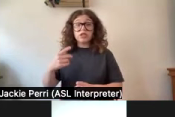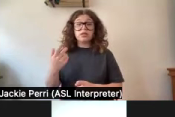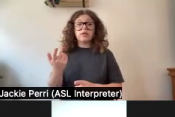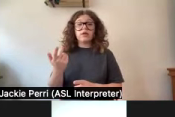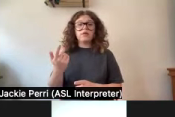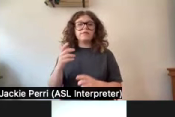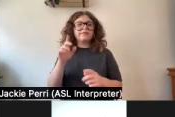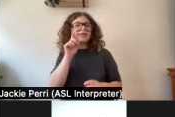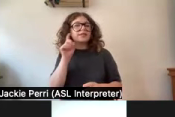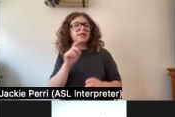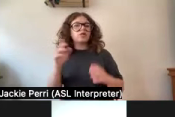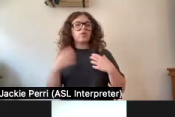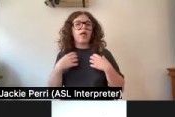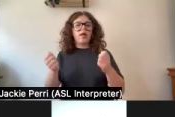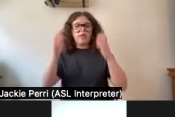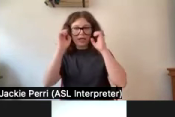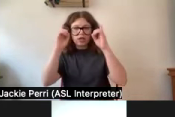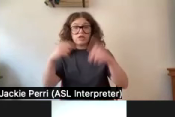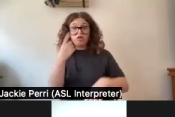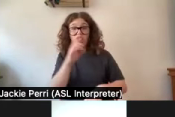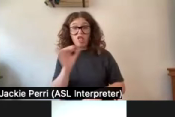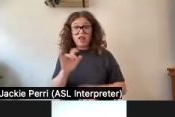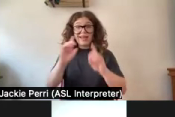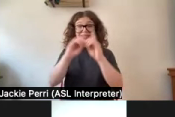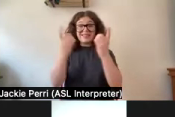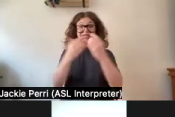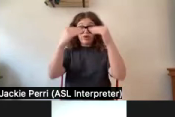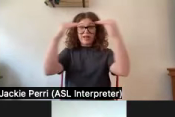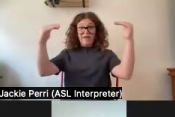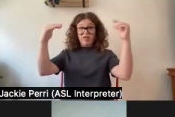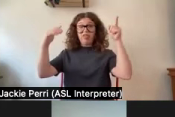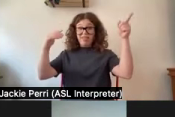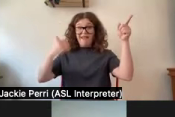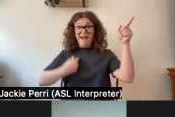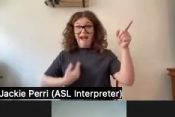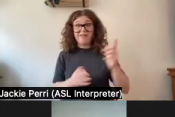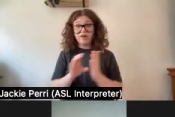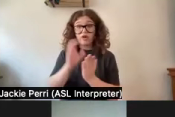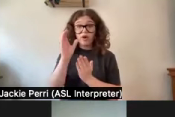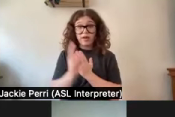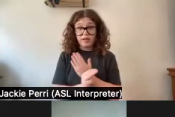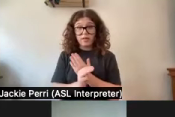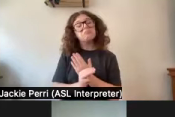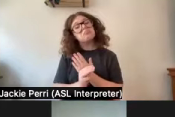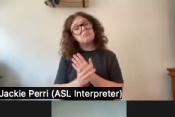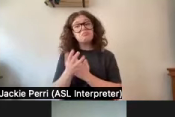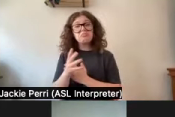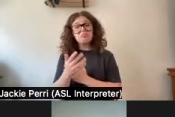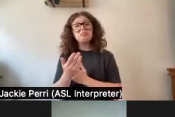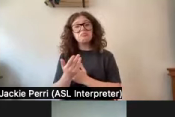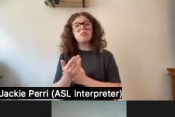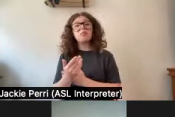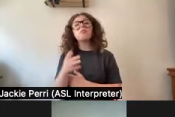district actually has a curriculum that is fairly progressive, that's